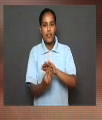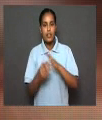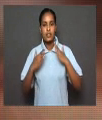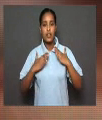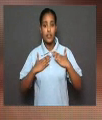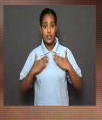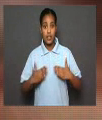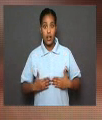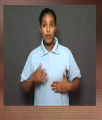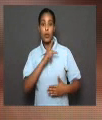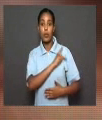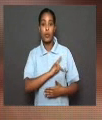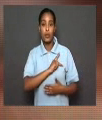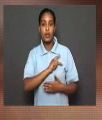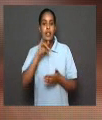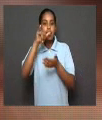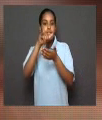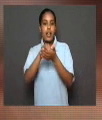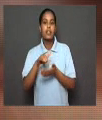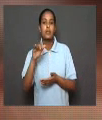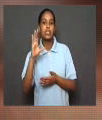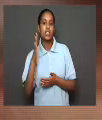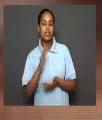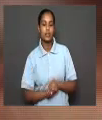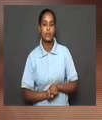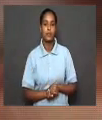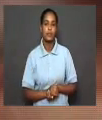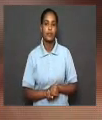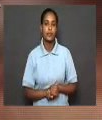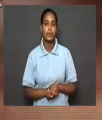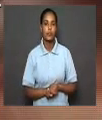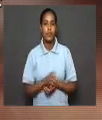the physical properties of that species.